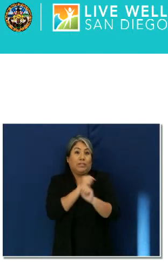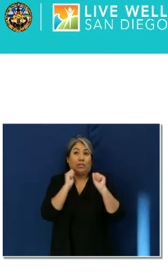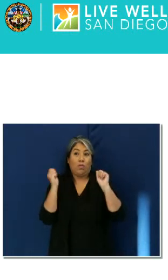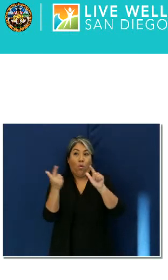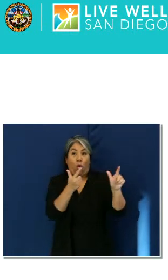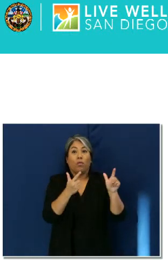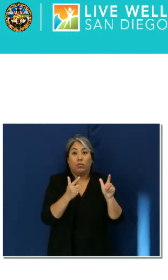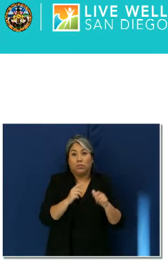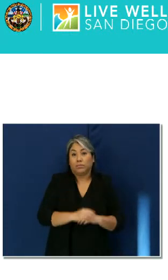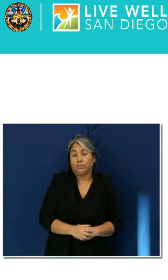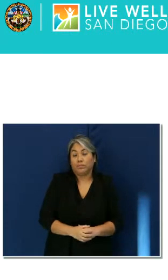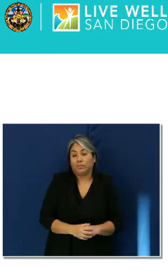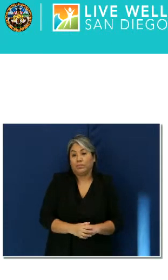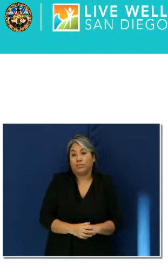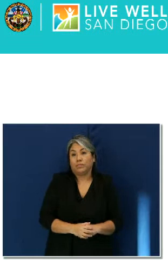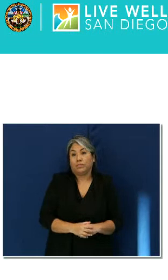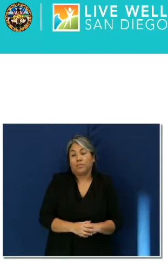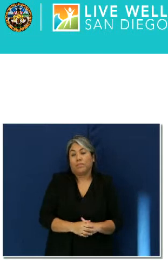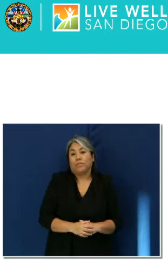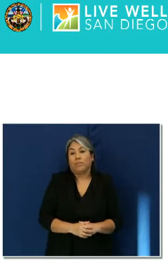Next slide, please.